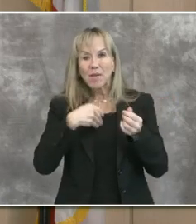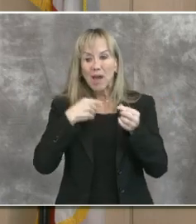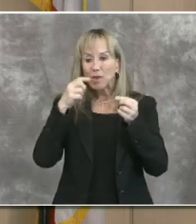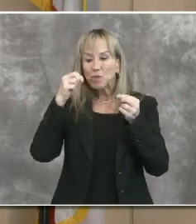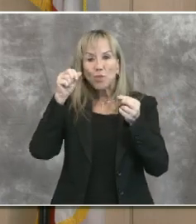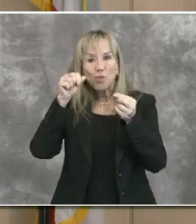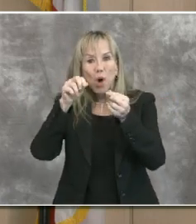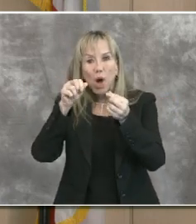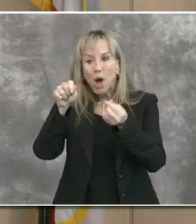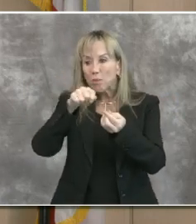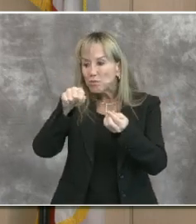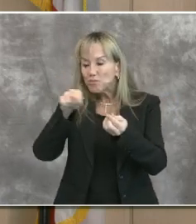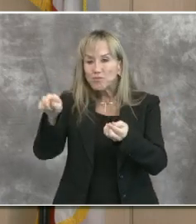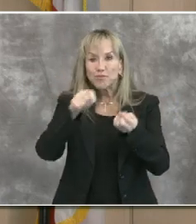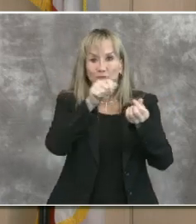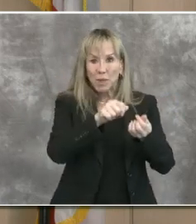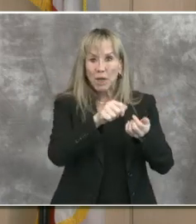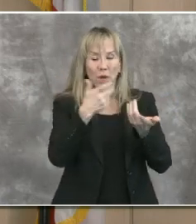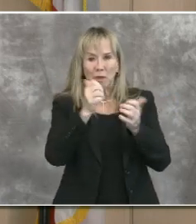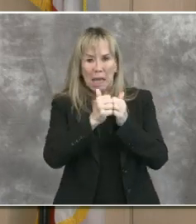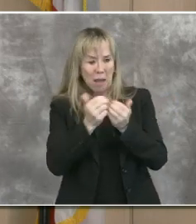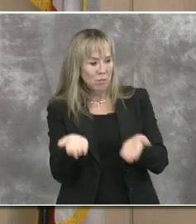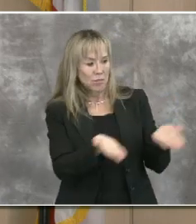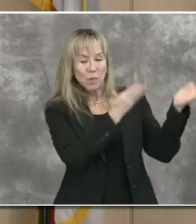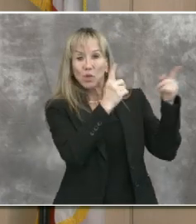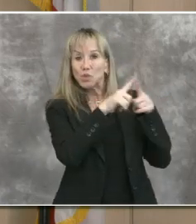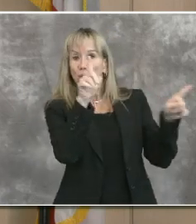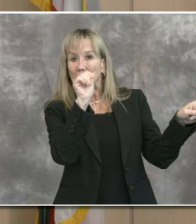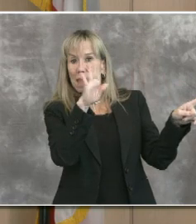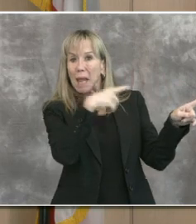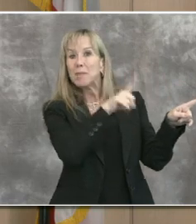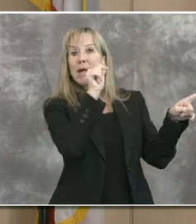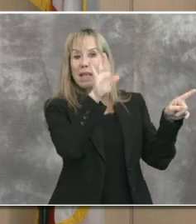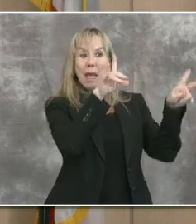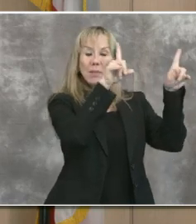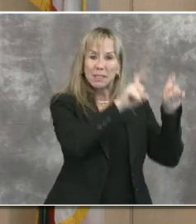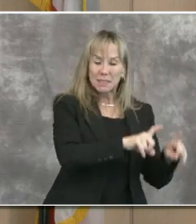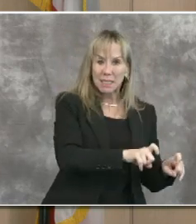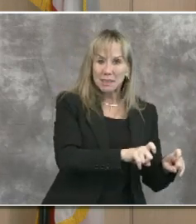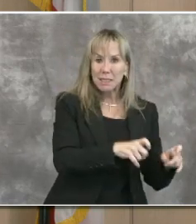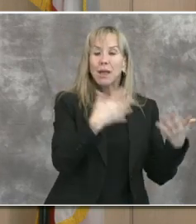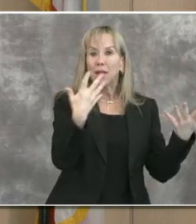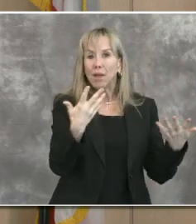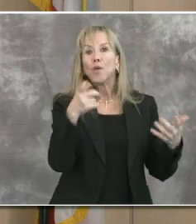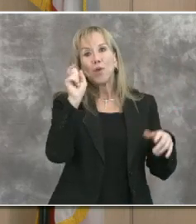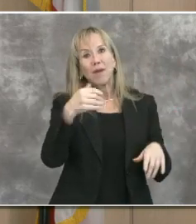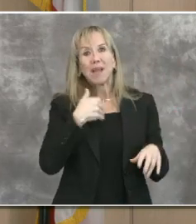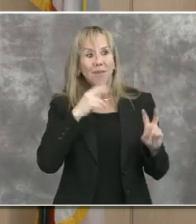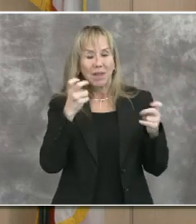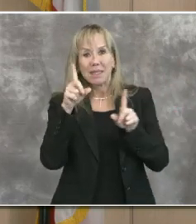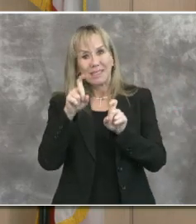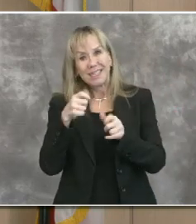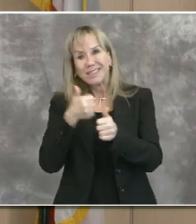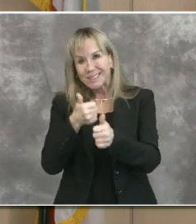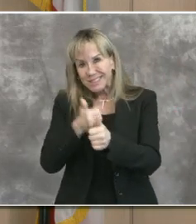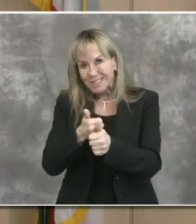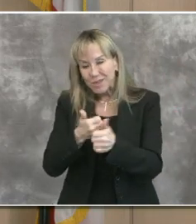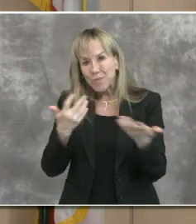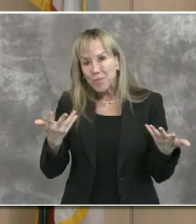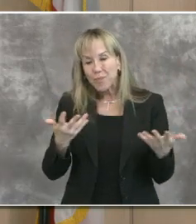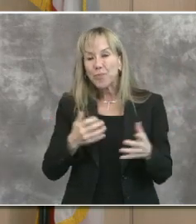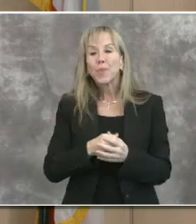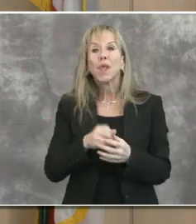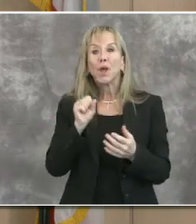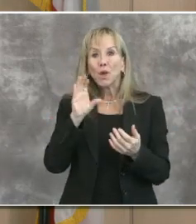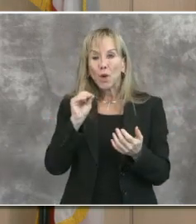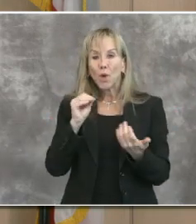delivery mechanism to the lab that's going to actually perform the test, and then of course you have to have the test capacity itself. And we